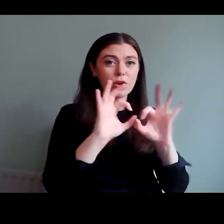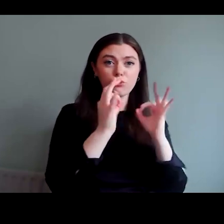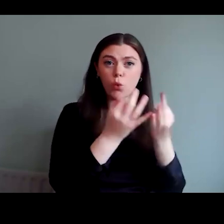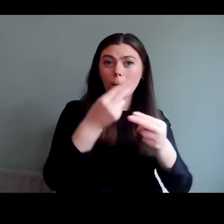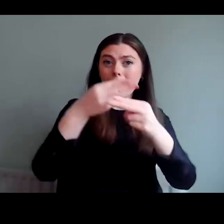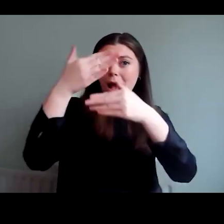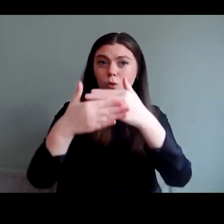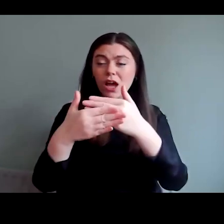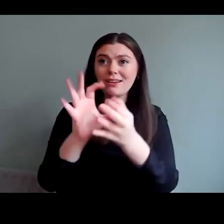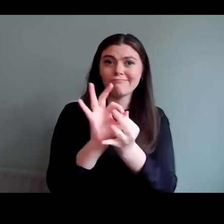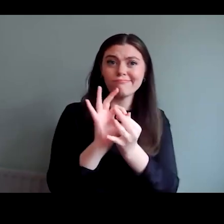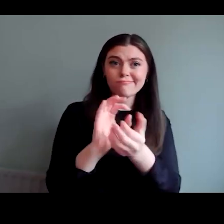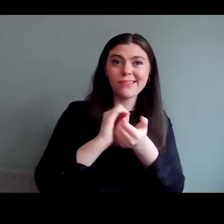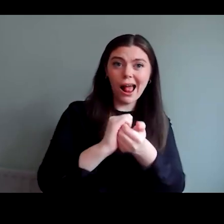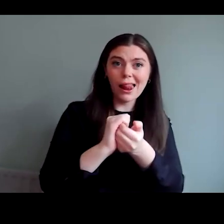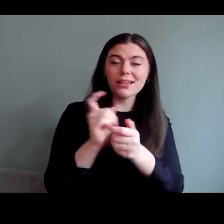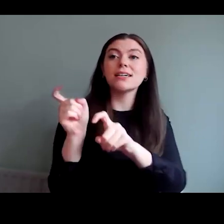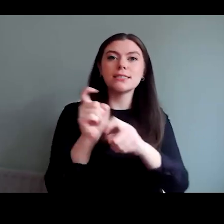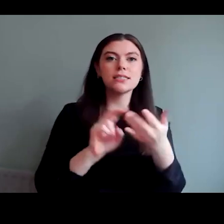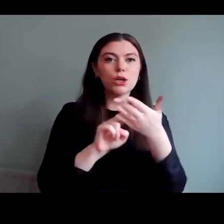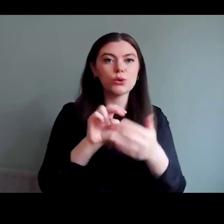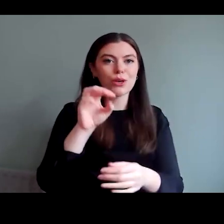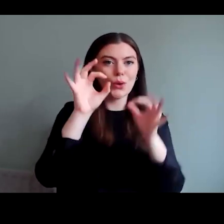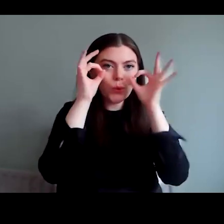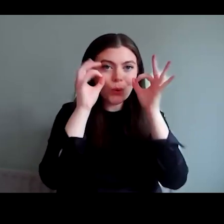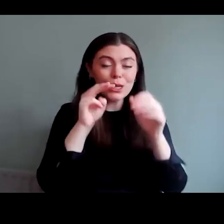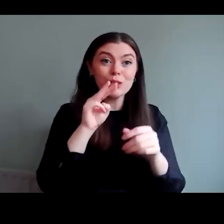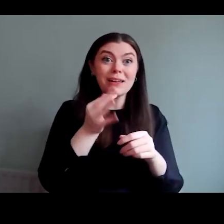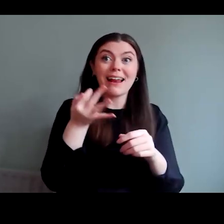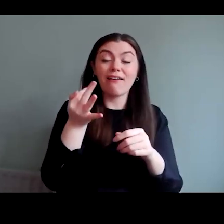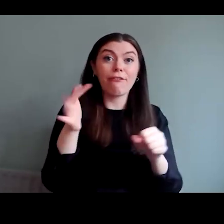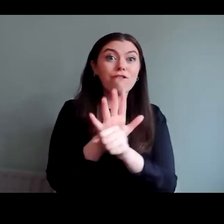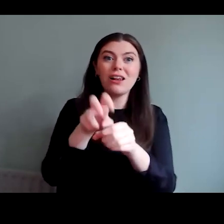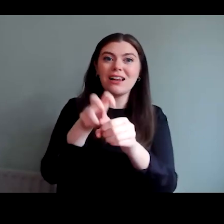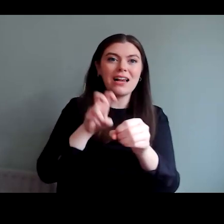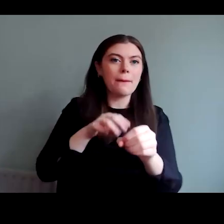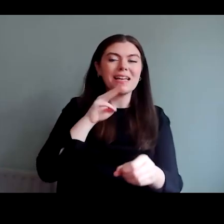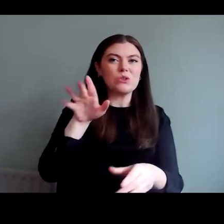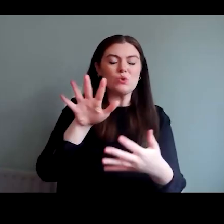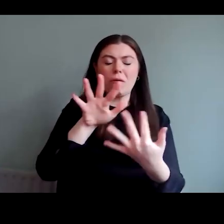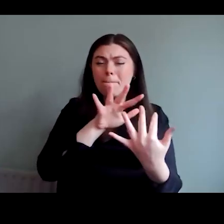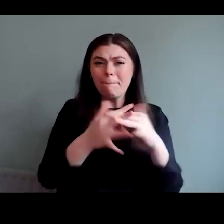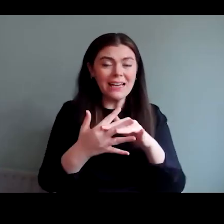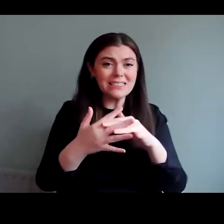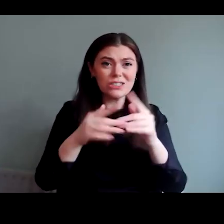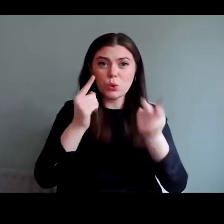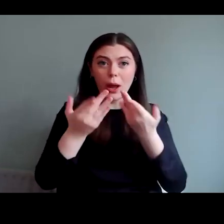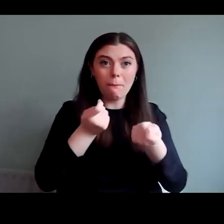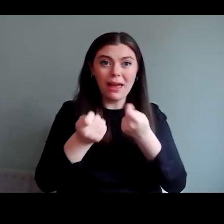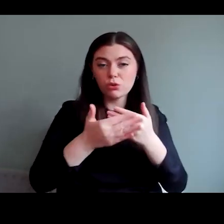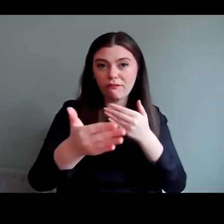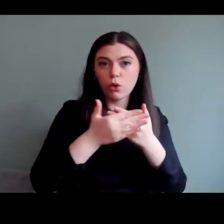external allies and relationships still work with Google, and it ends up being a real messy one. So we're looking